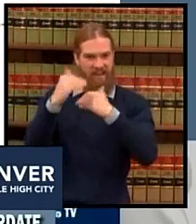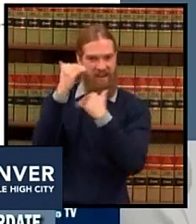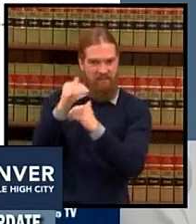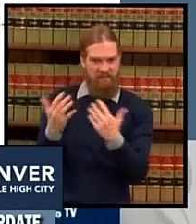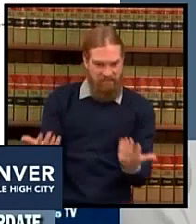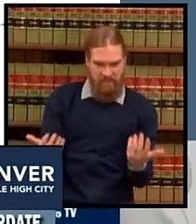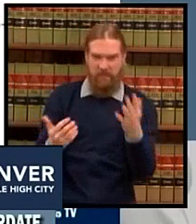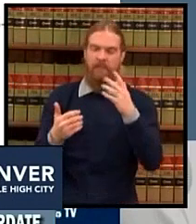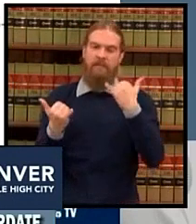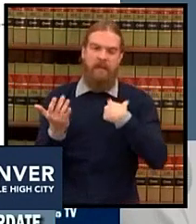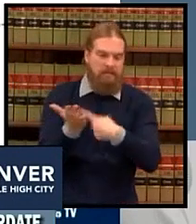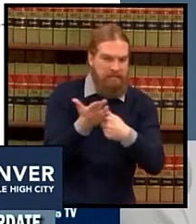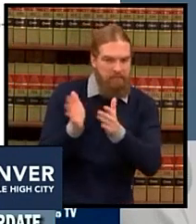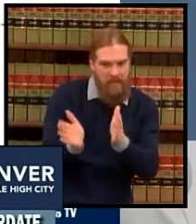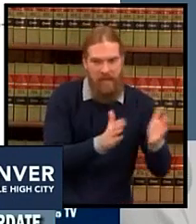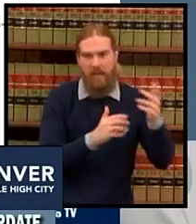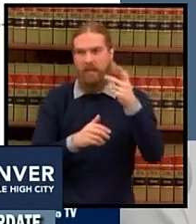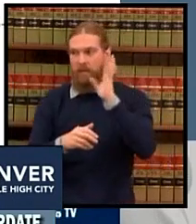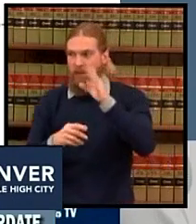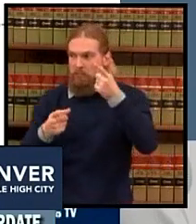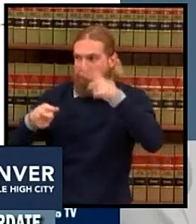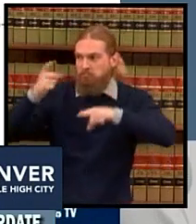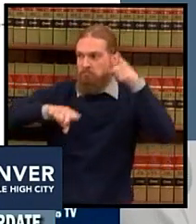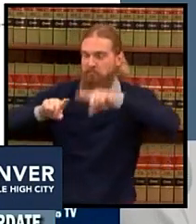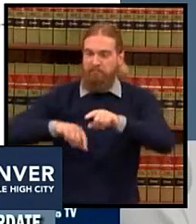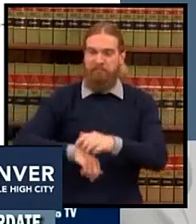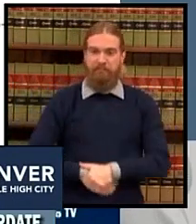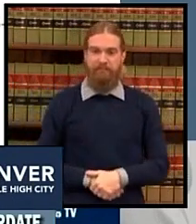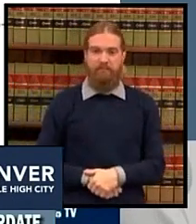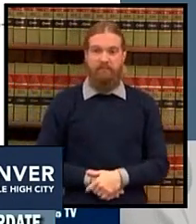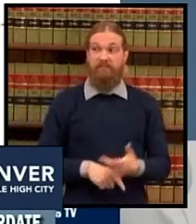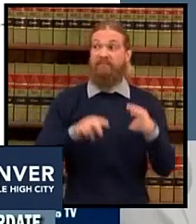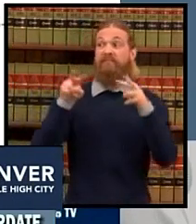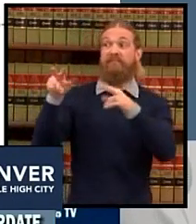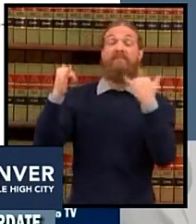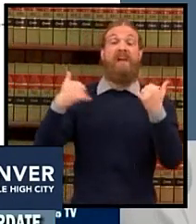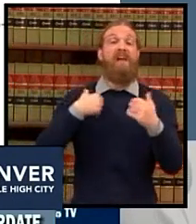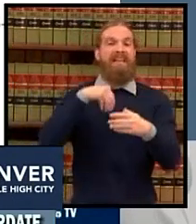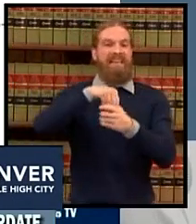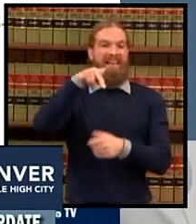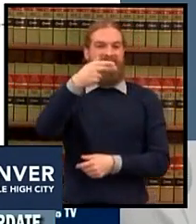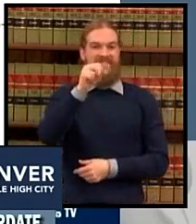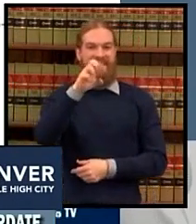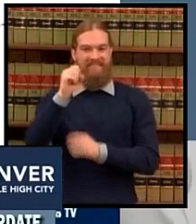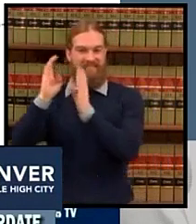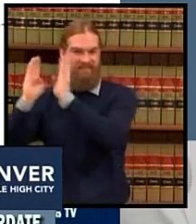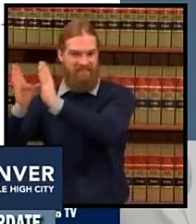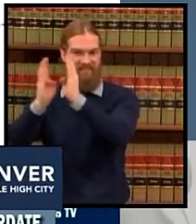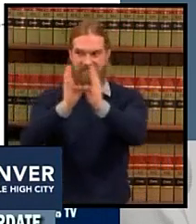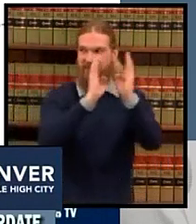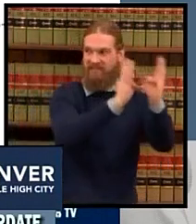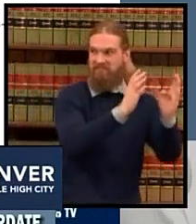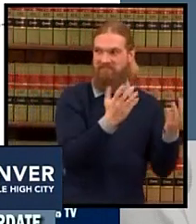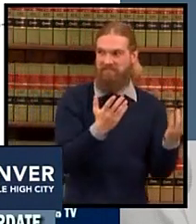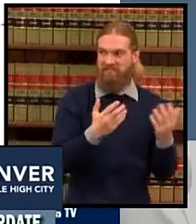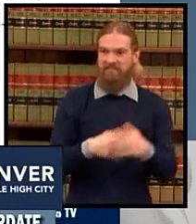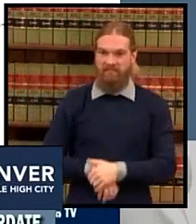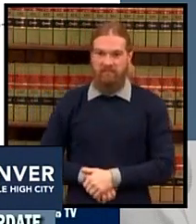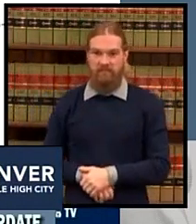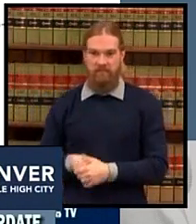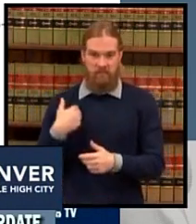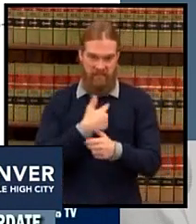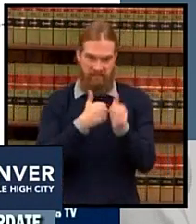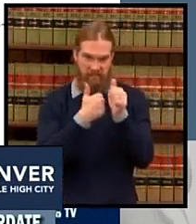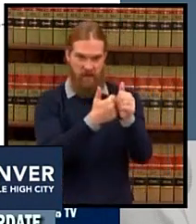tiers have been adjusted by the state health department. We are required to adhere to those phases. You can see here that